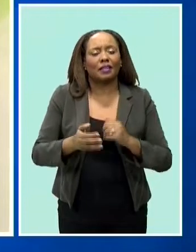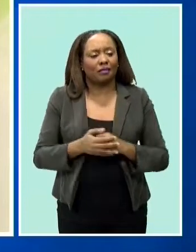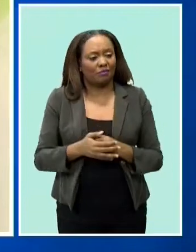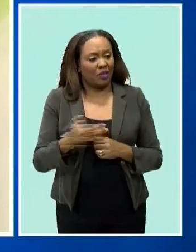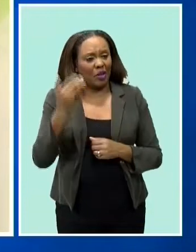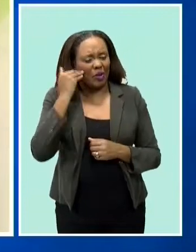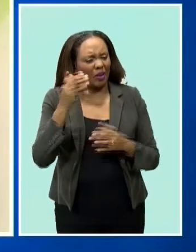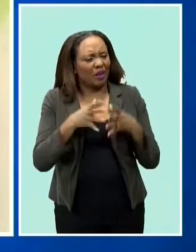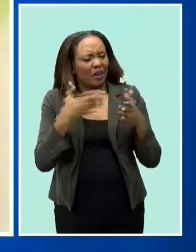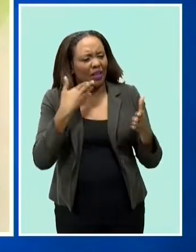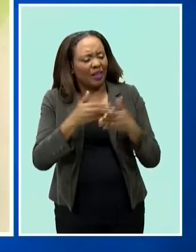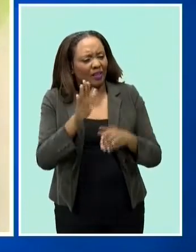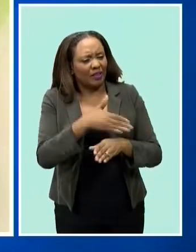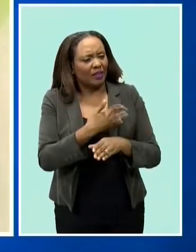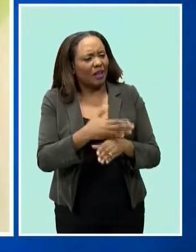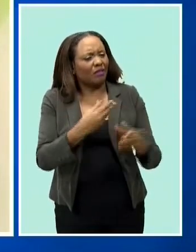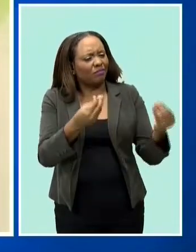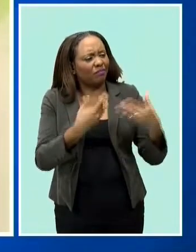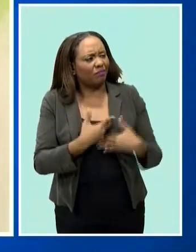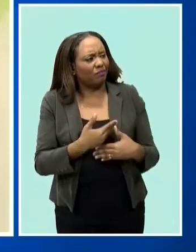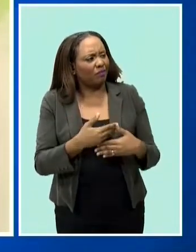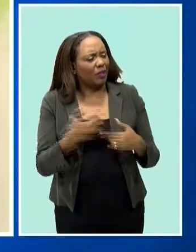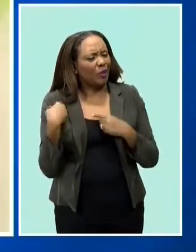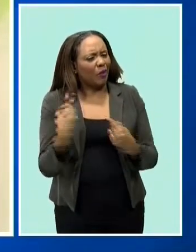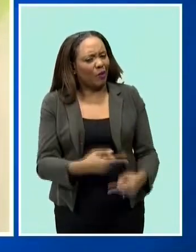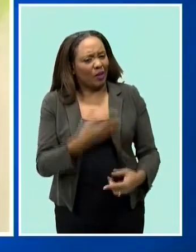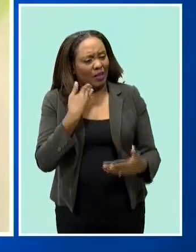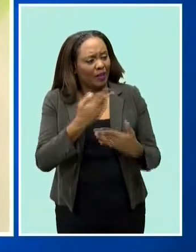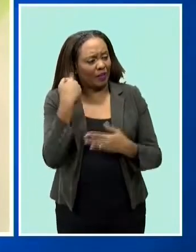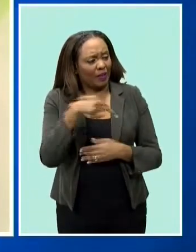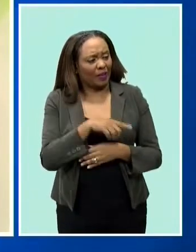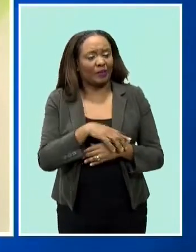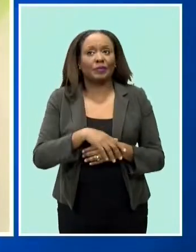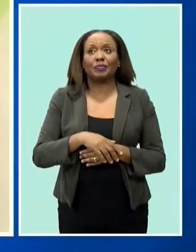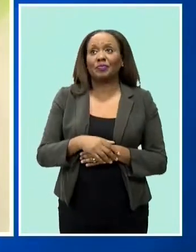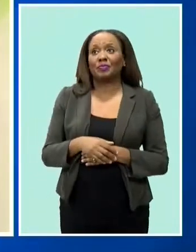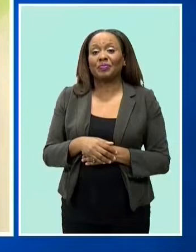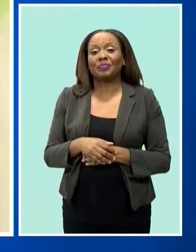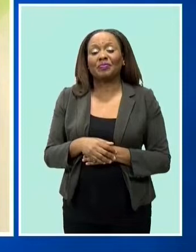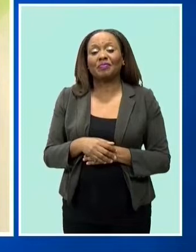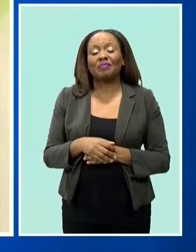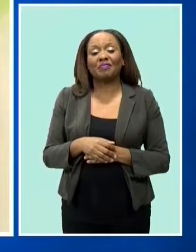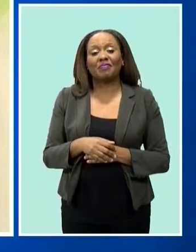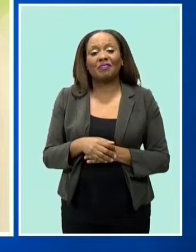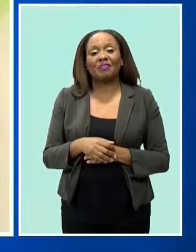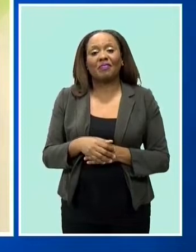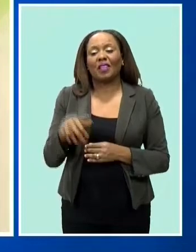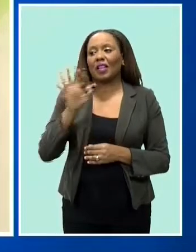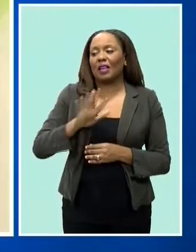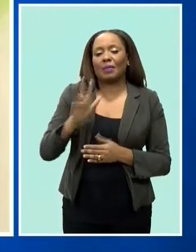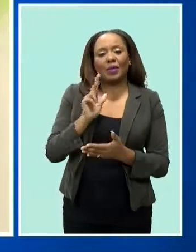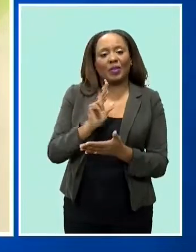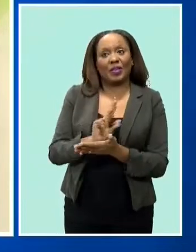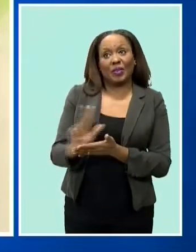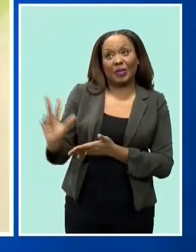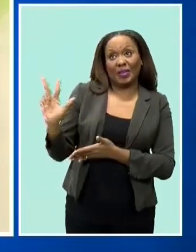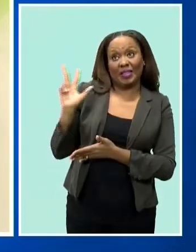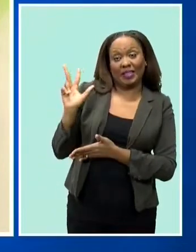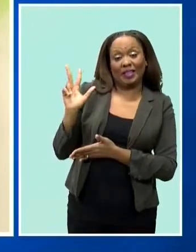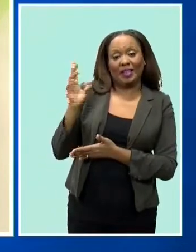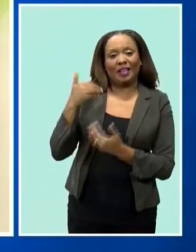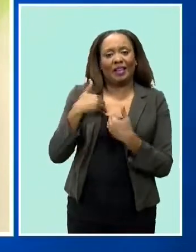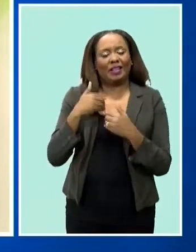about the season so far with Hitting Time. Well, within 10, I think maybe 3 weeks ago we had the